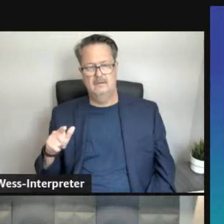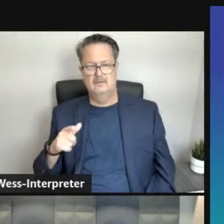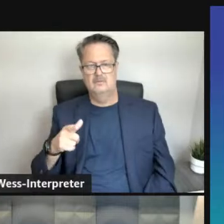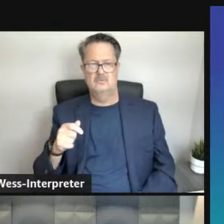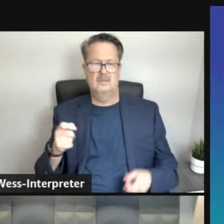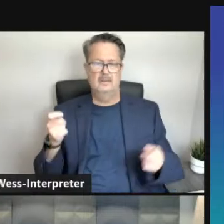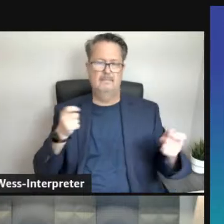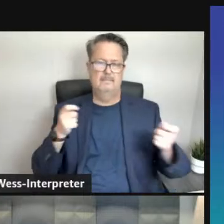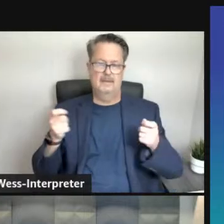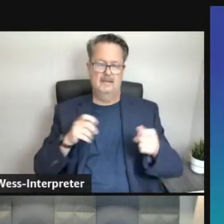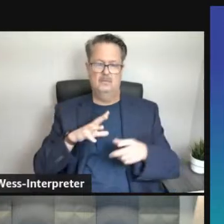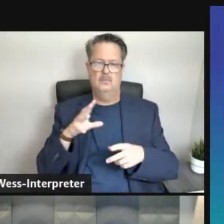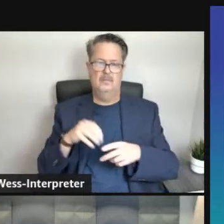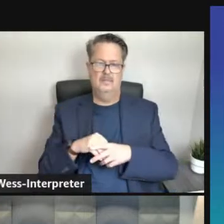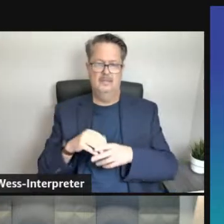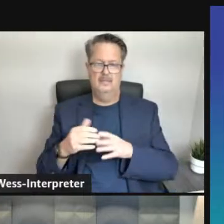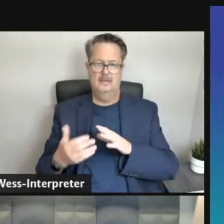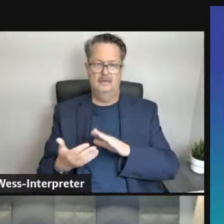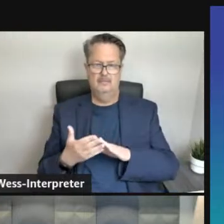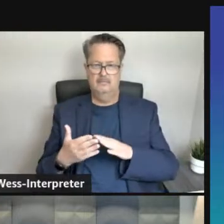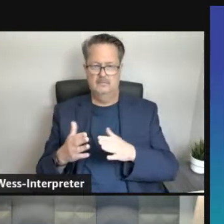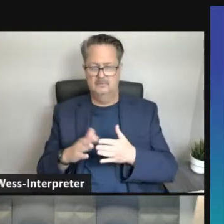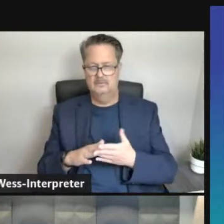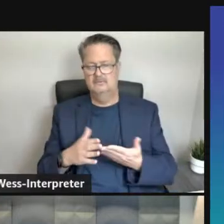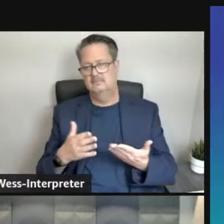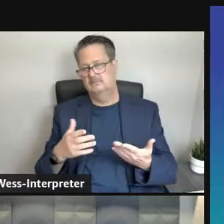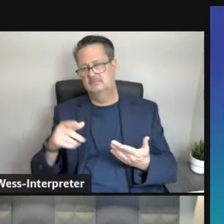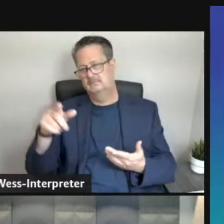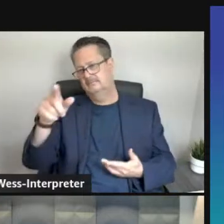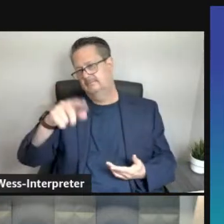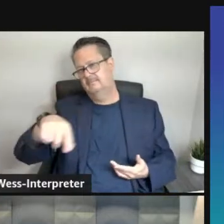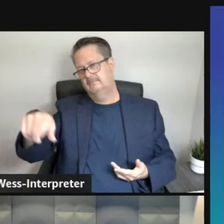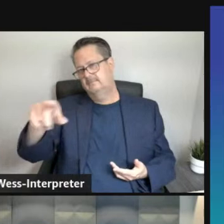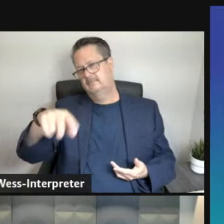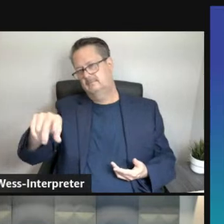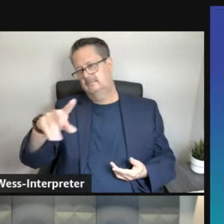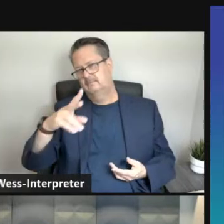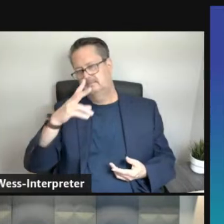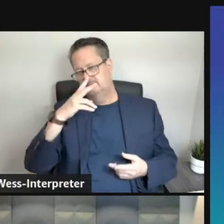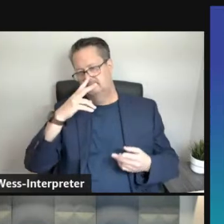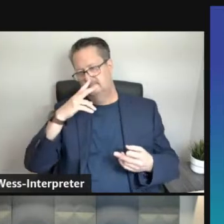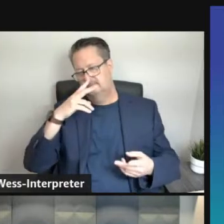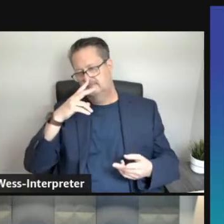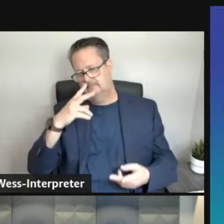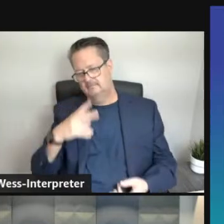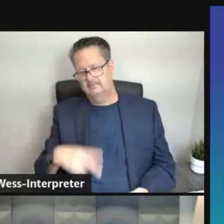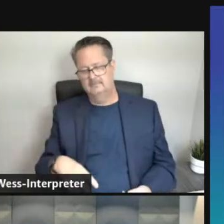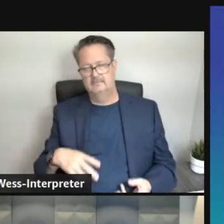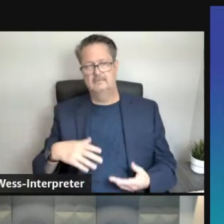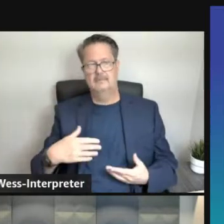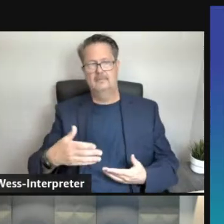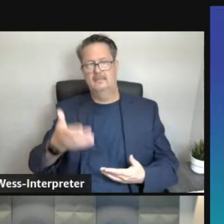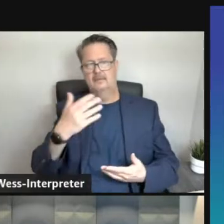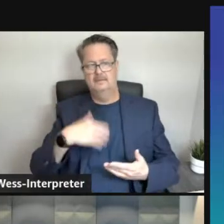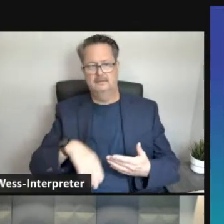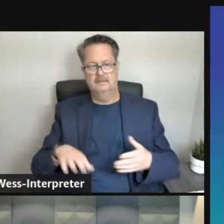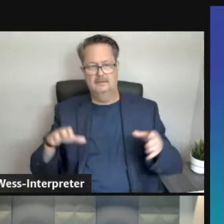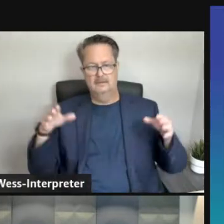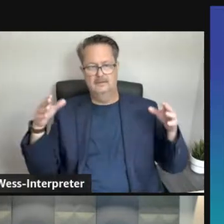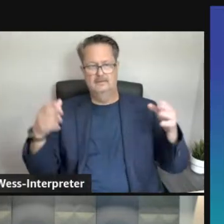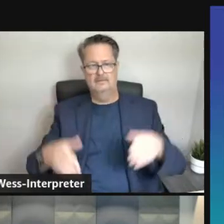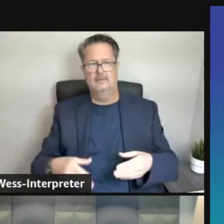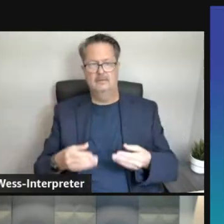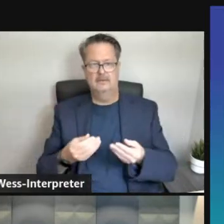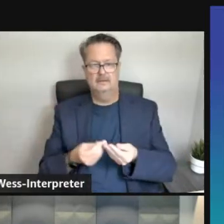Kubernetes. And that's what the streaming platforms that covers. And the next focus area is